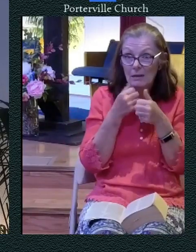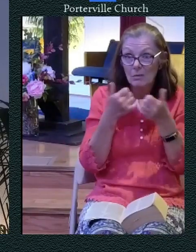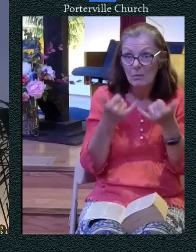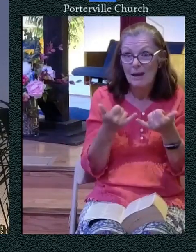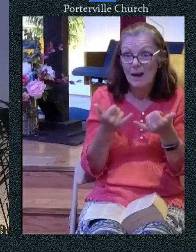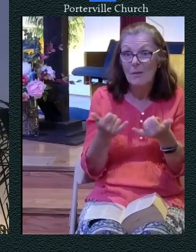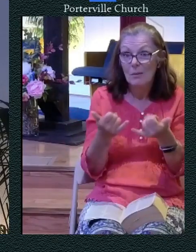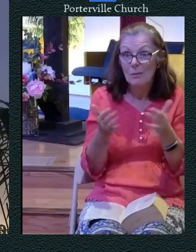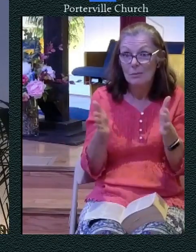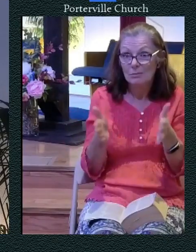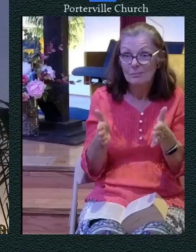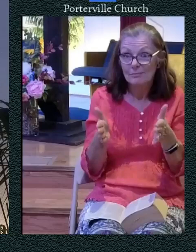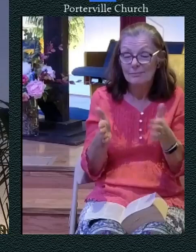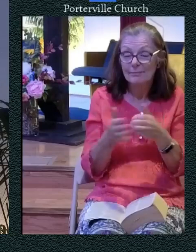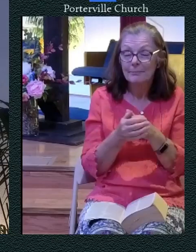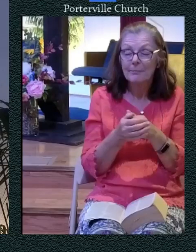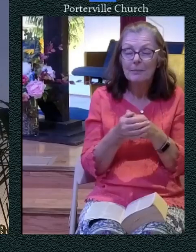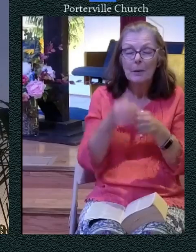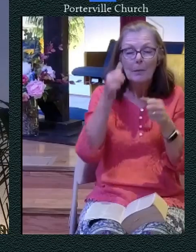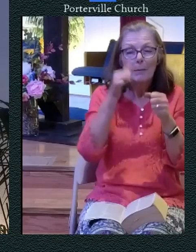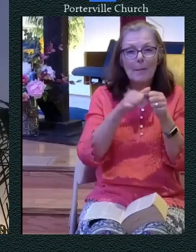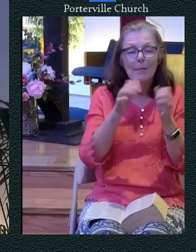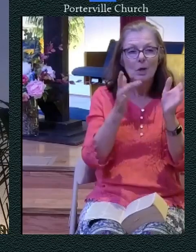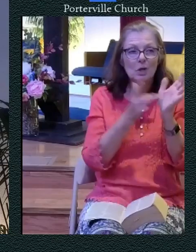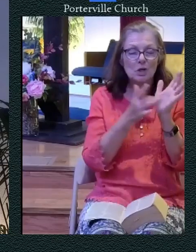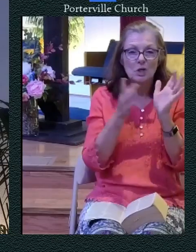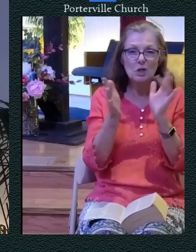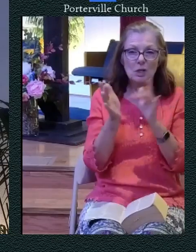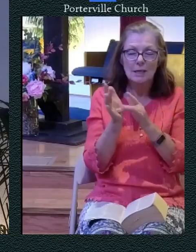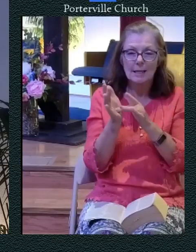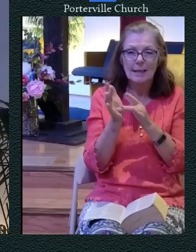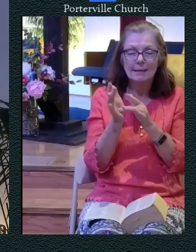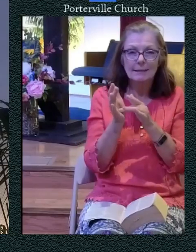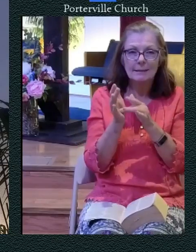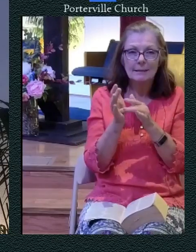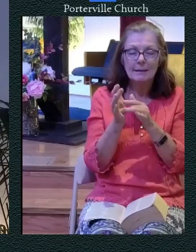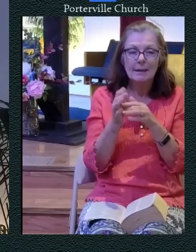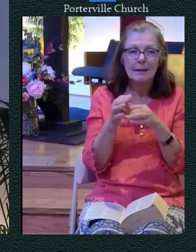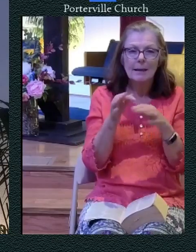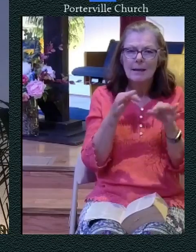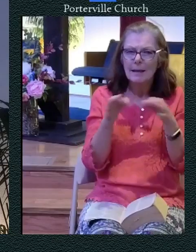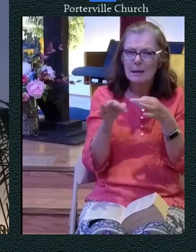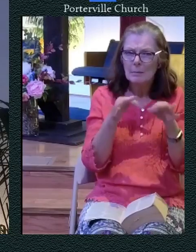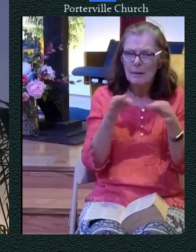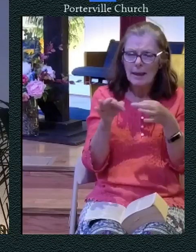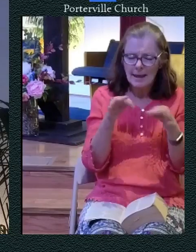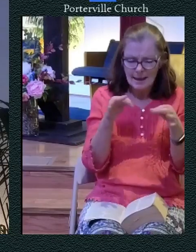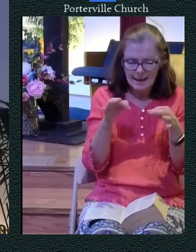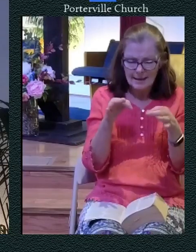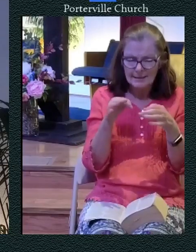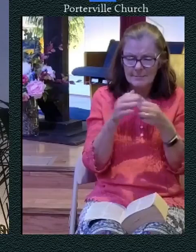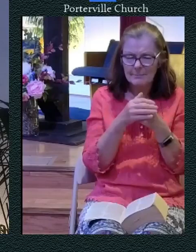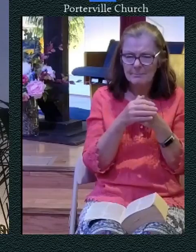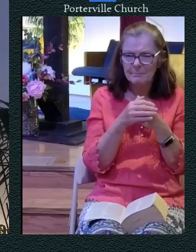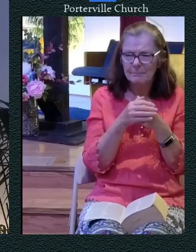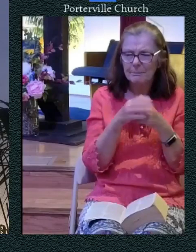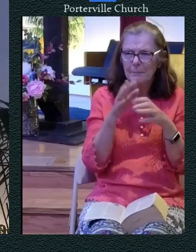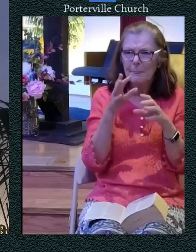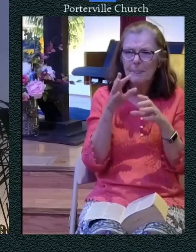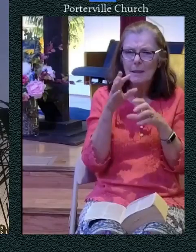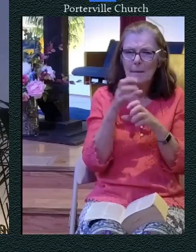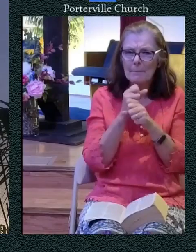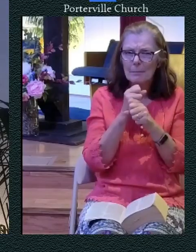You may remember what Jesus said. He puts it very simply, very succinctly, in just the briefest of terms, but